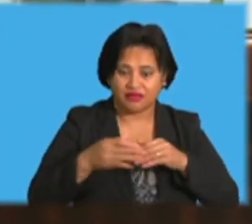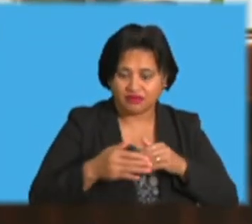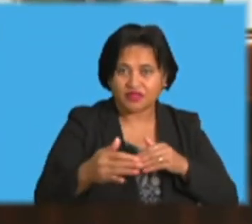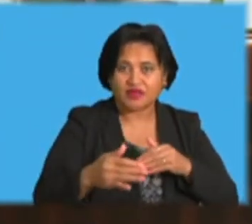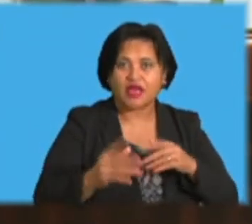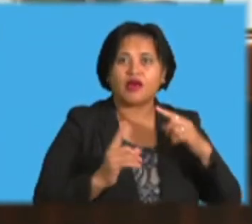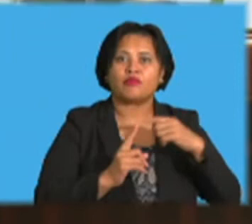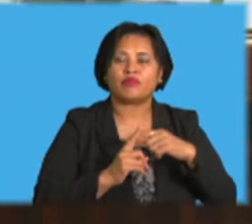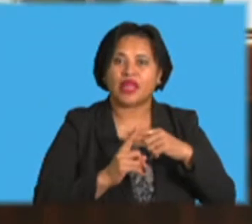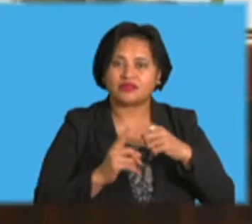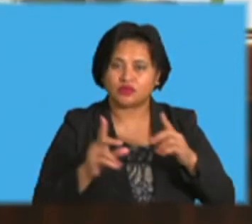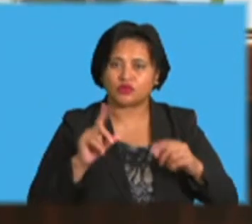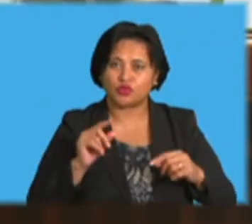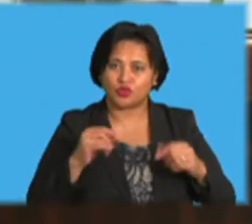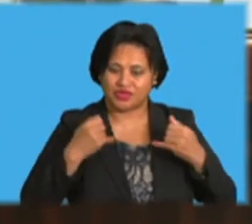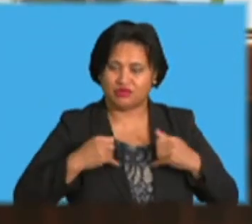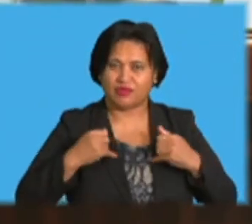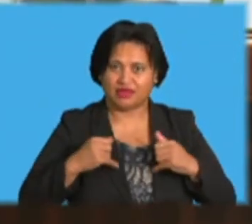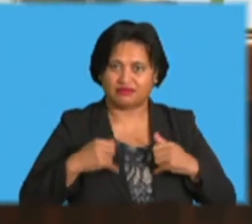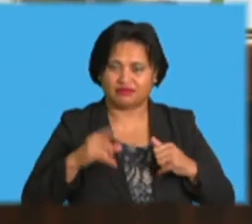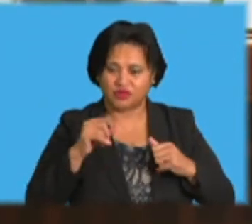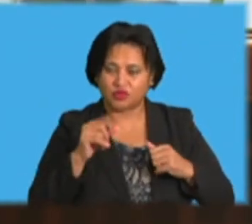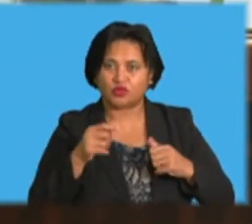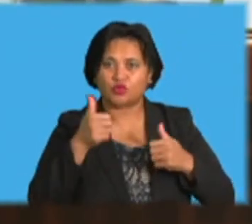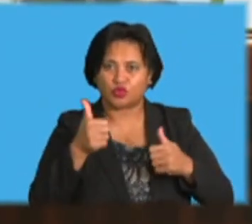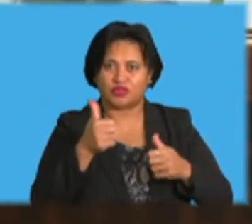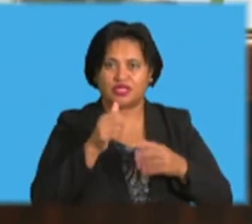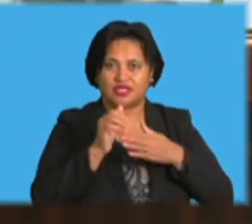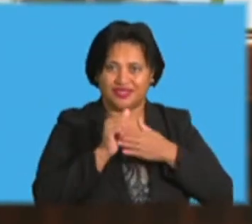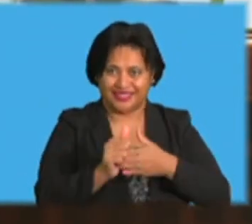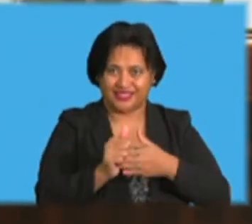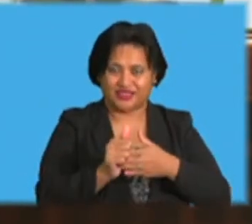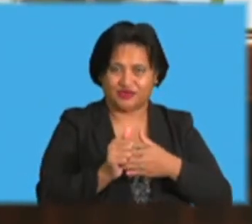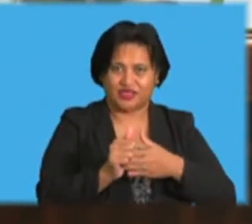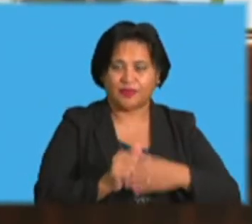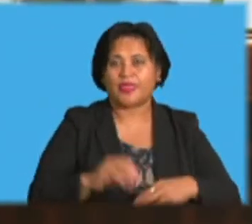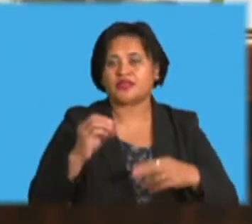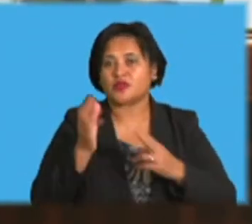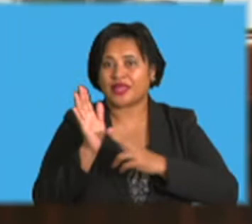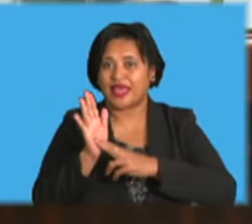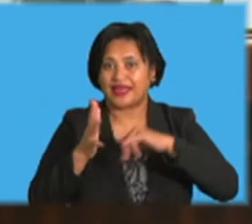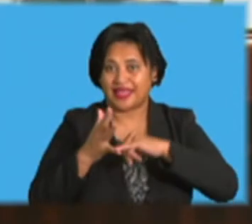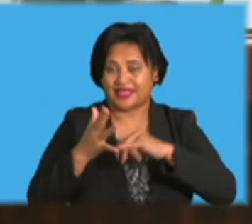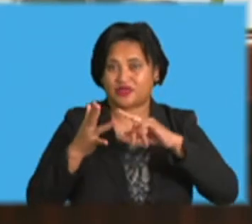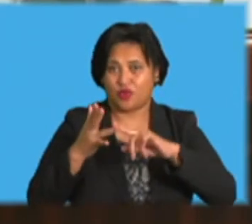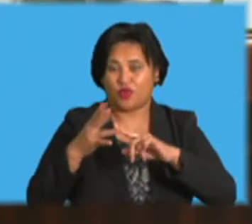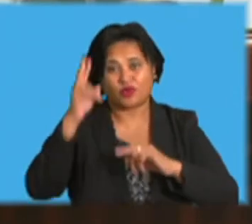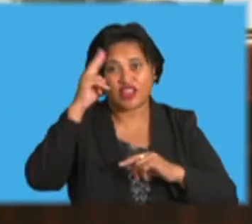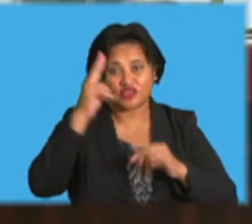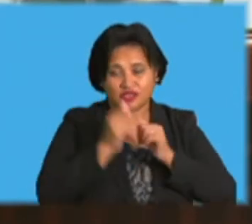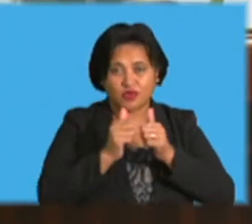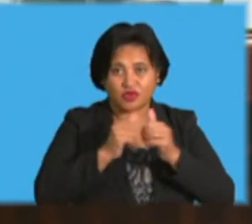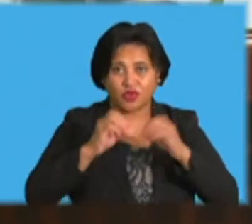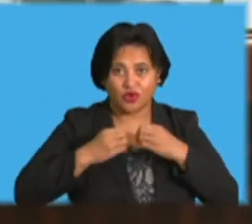governance. These factors have also had a significant impact on the NSO, which is the weightlifting ability